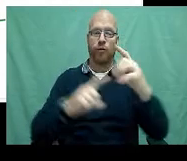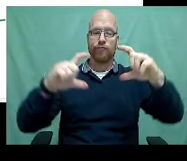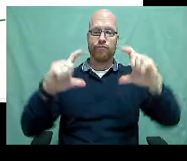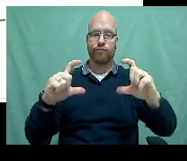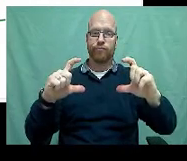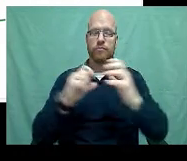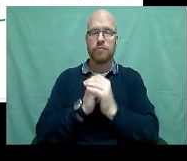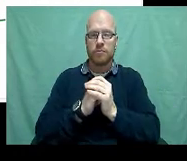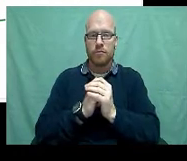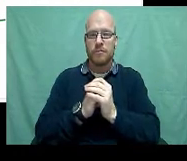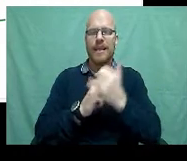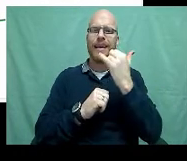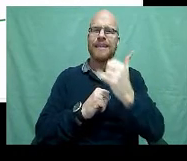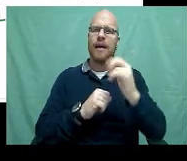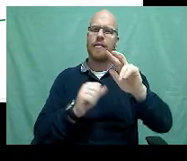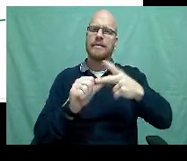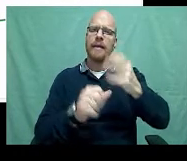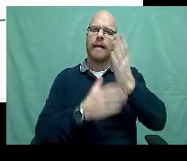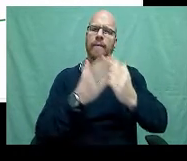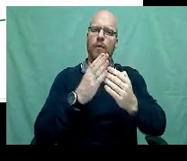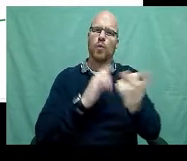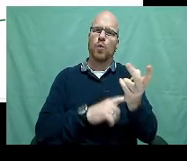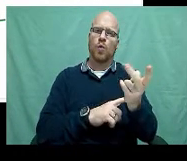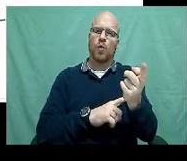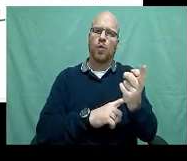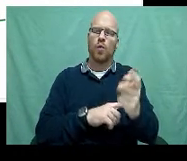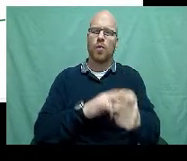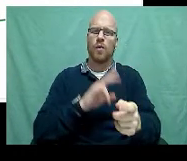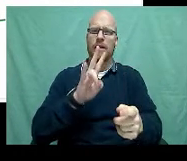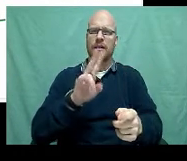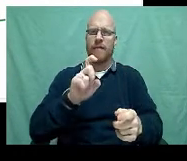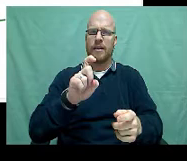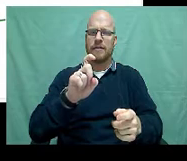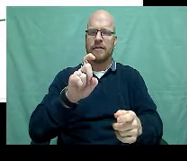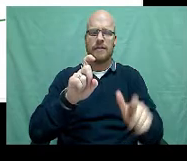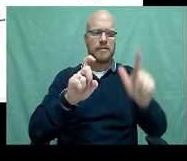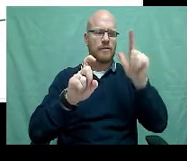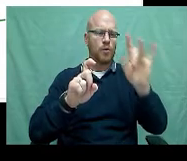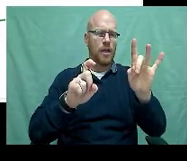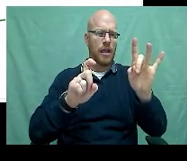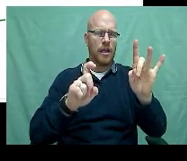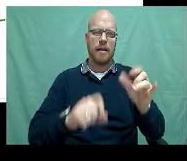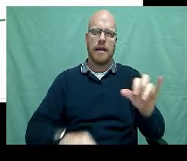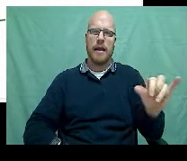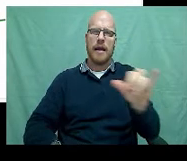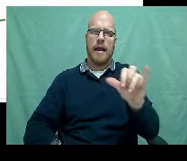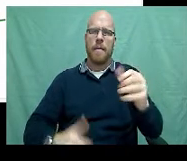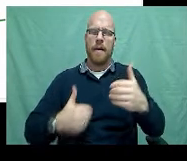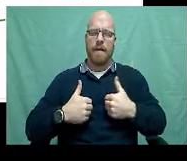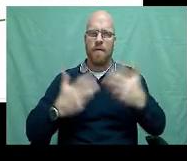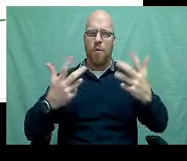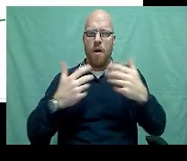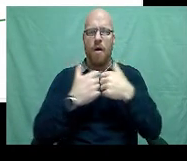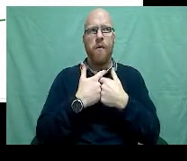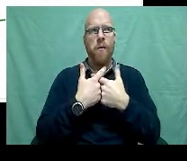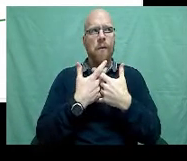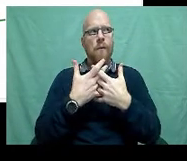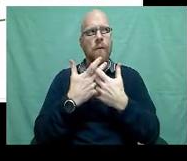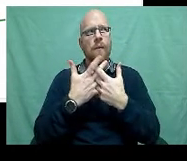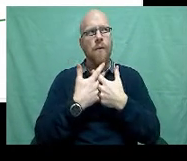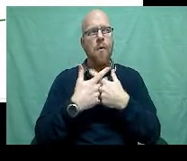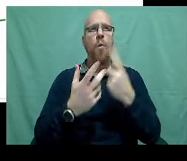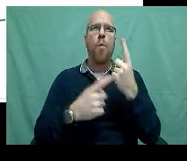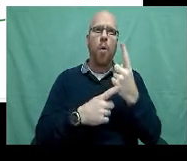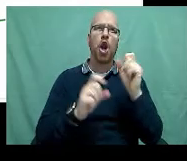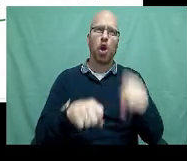over on the inside. Now, the second two terms, we have 7x and we have 28. What do they have in common? Well, they